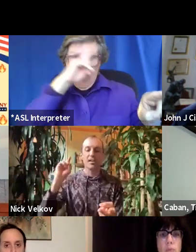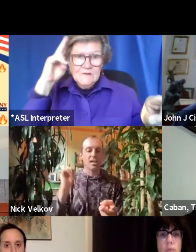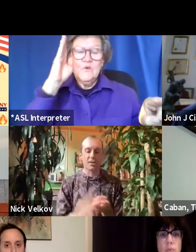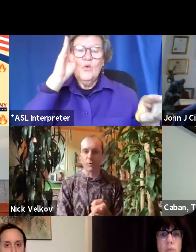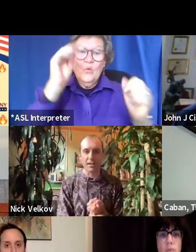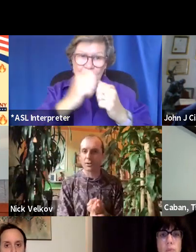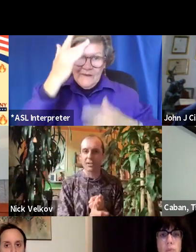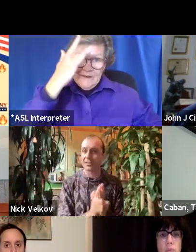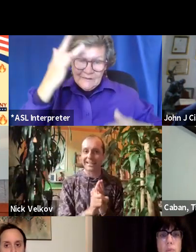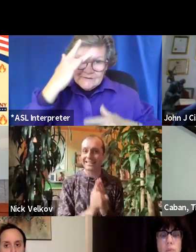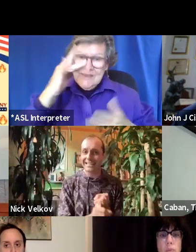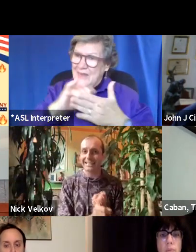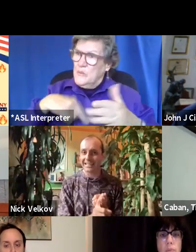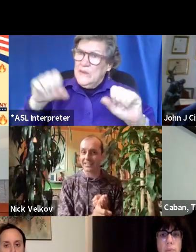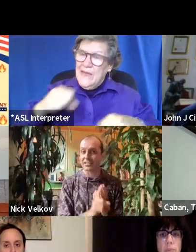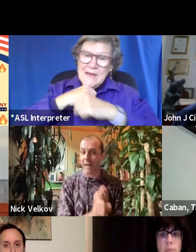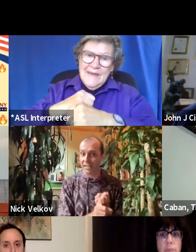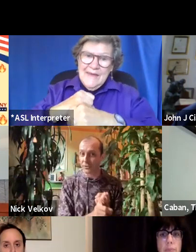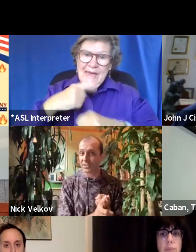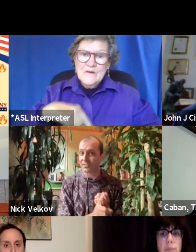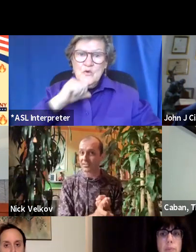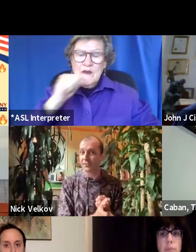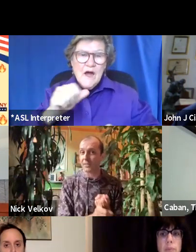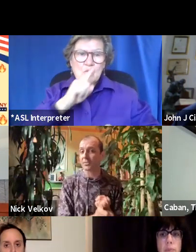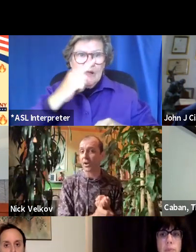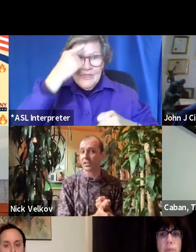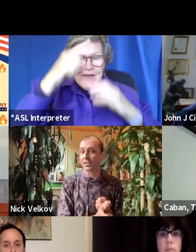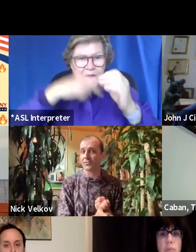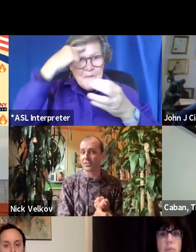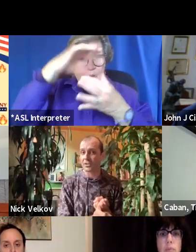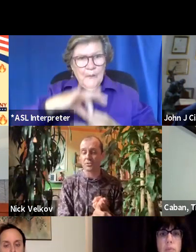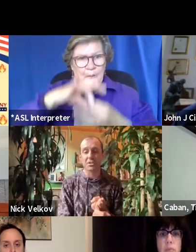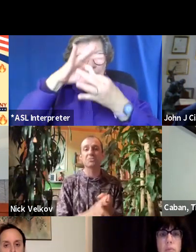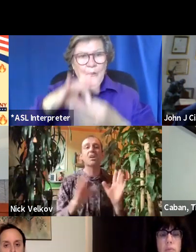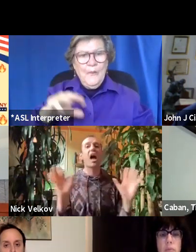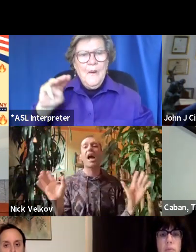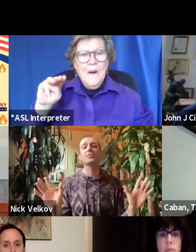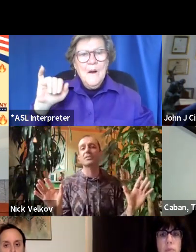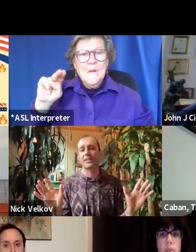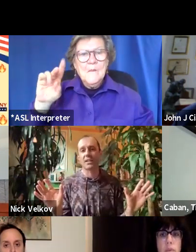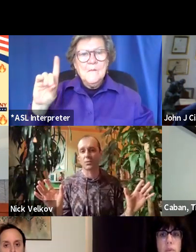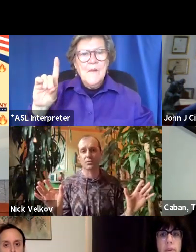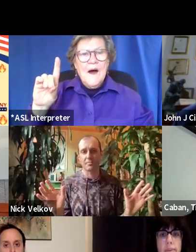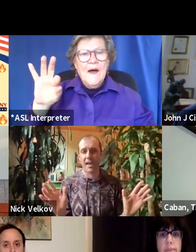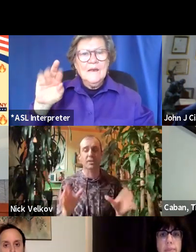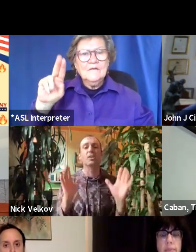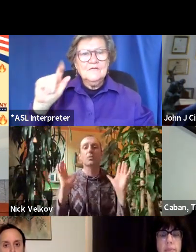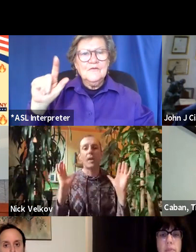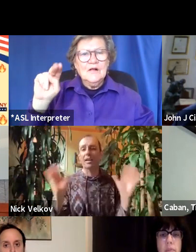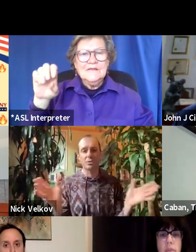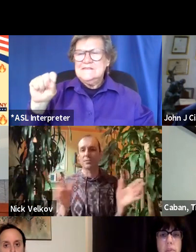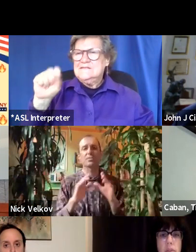illnesses. If we're not learning, like leaning into this mindfulness stuff that they've been talking about for centuries, I don't think the tax code's gonna